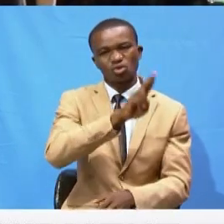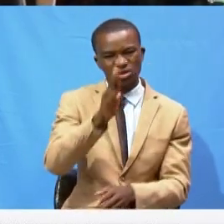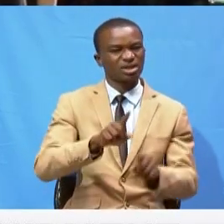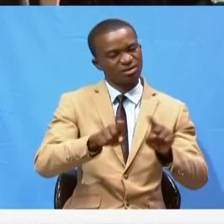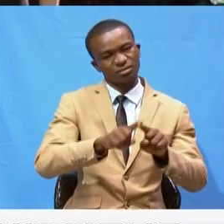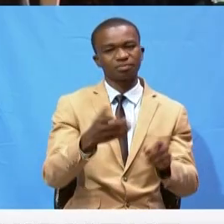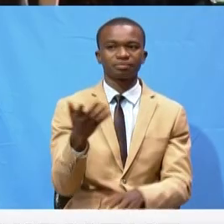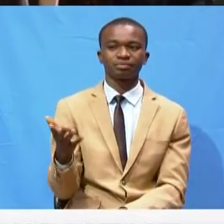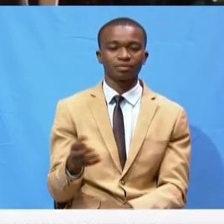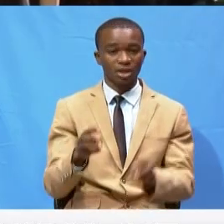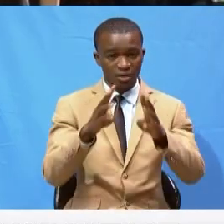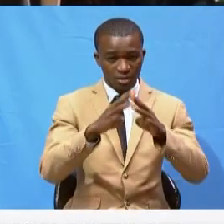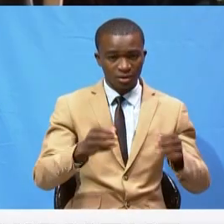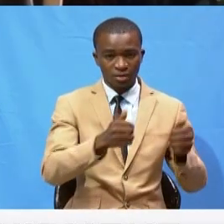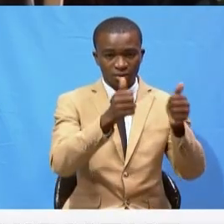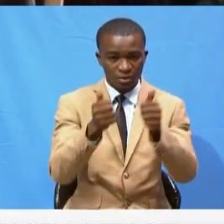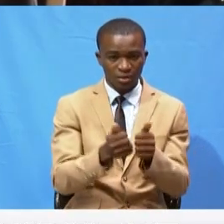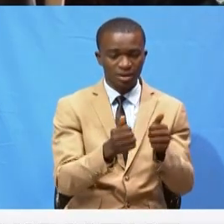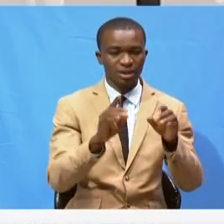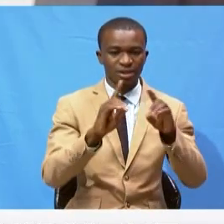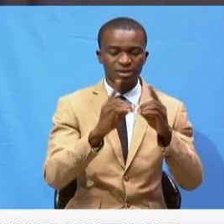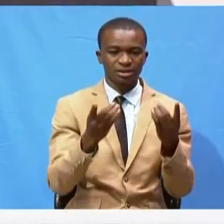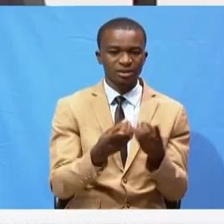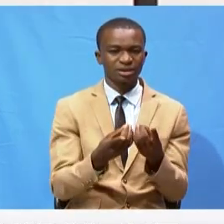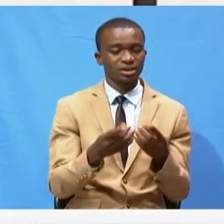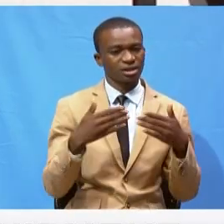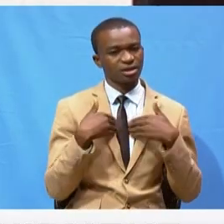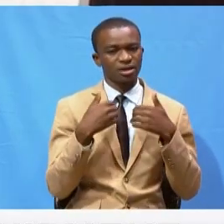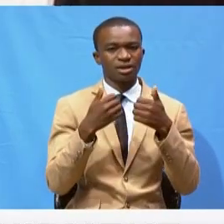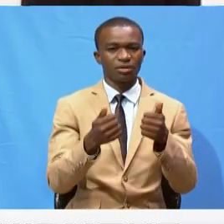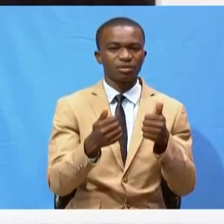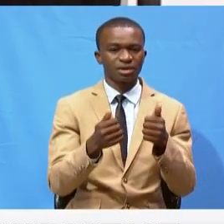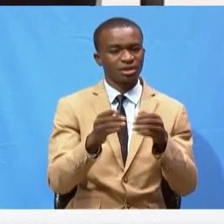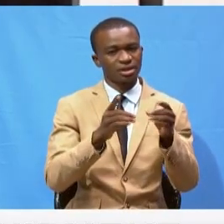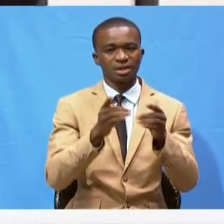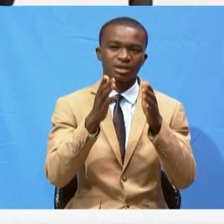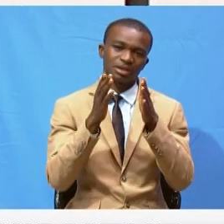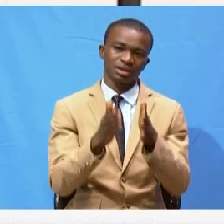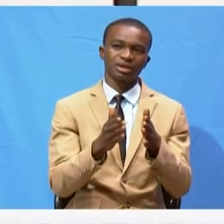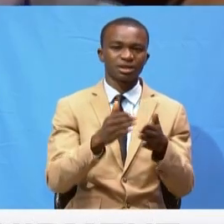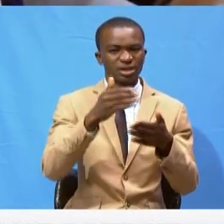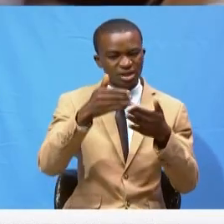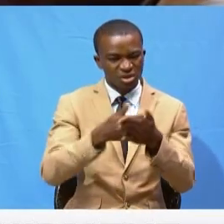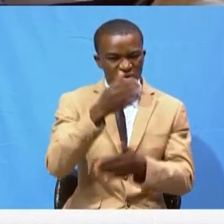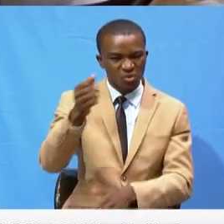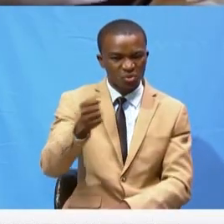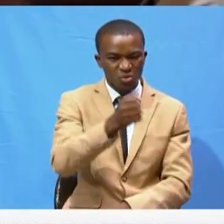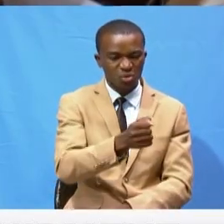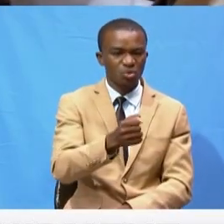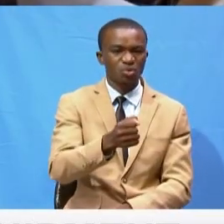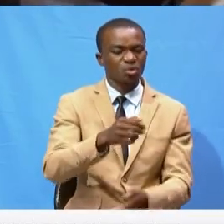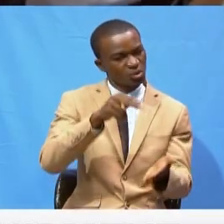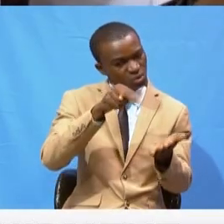Meanwhile, Mumbwa Acting District Health Director Dr. Evaristo Chanda and a newly deployed nurse